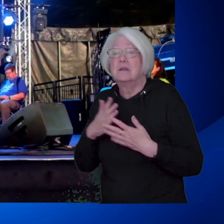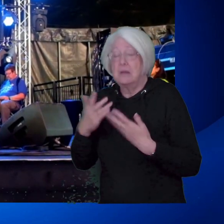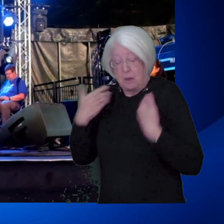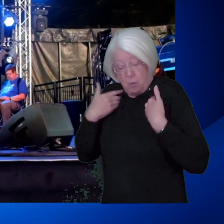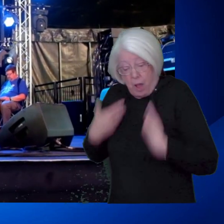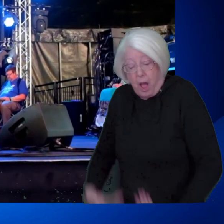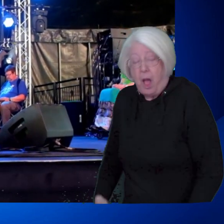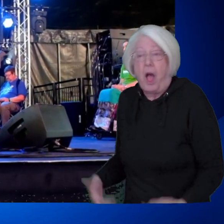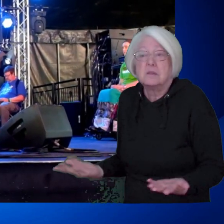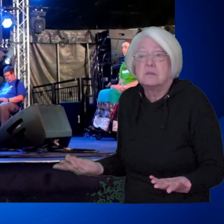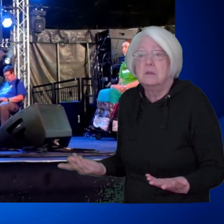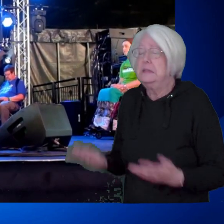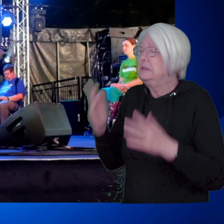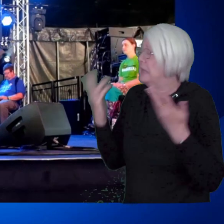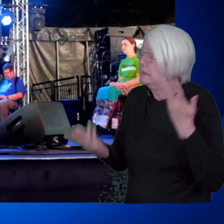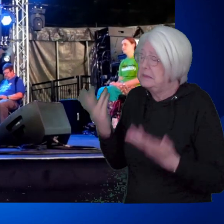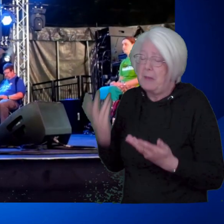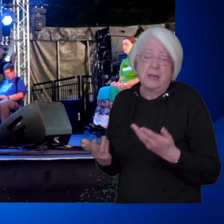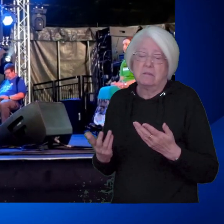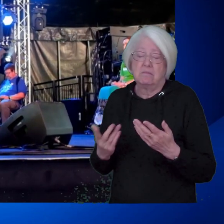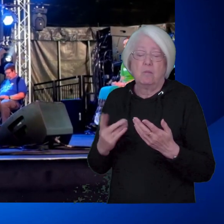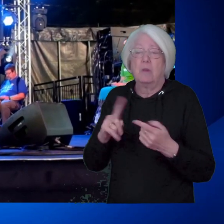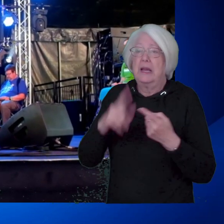not depend on what we can do.